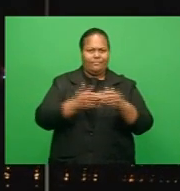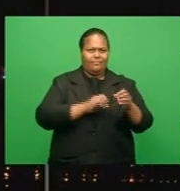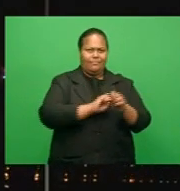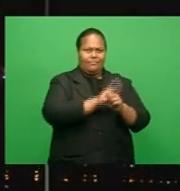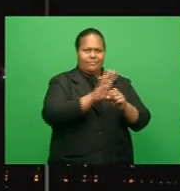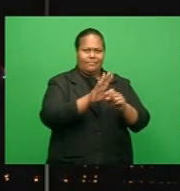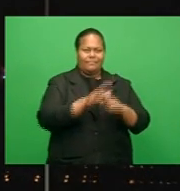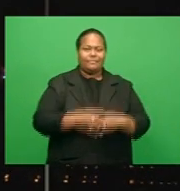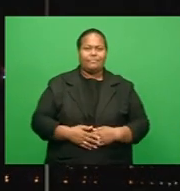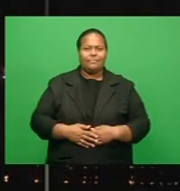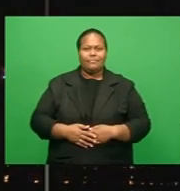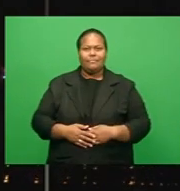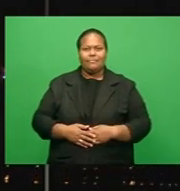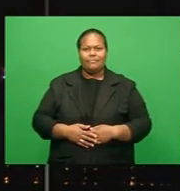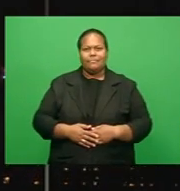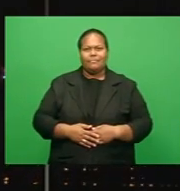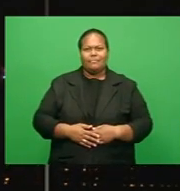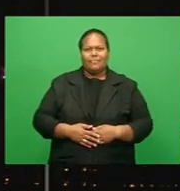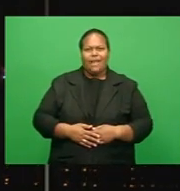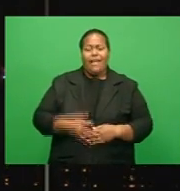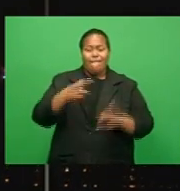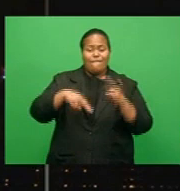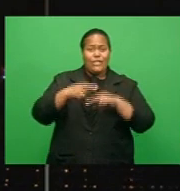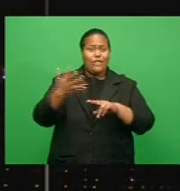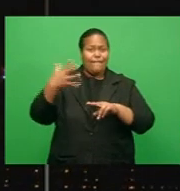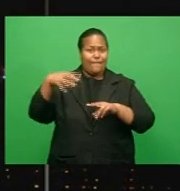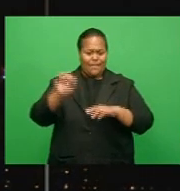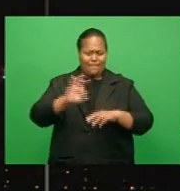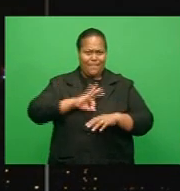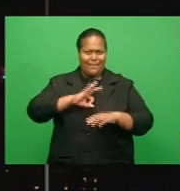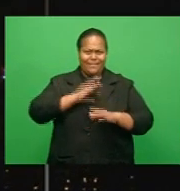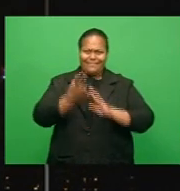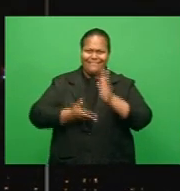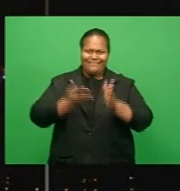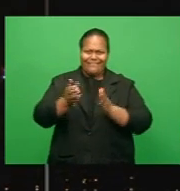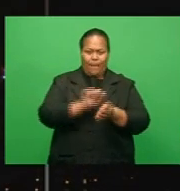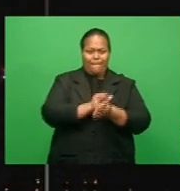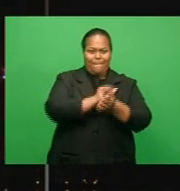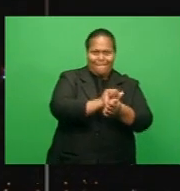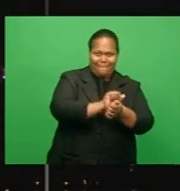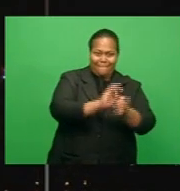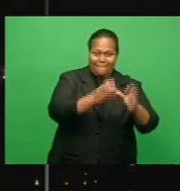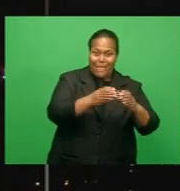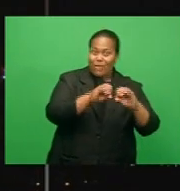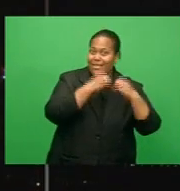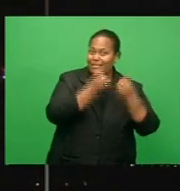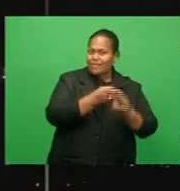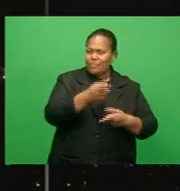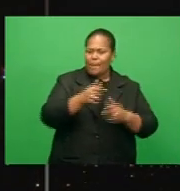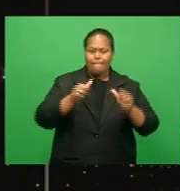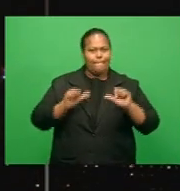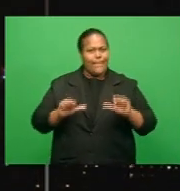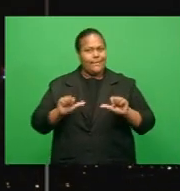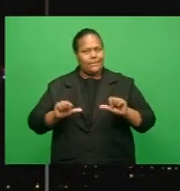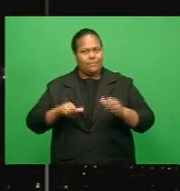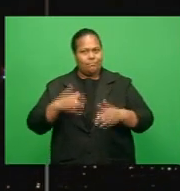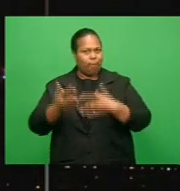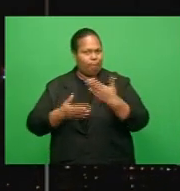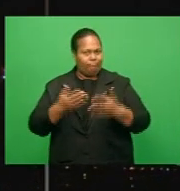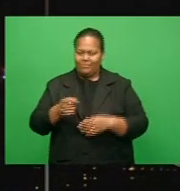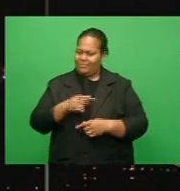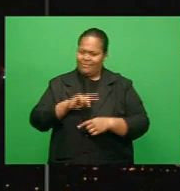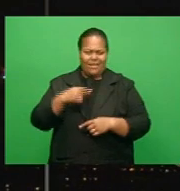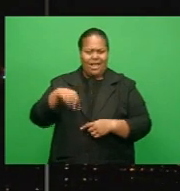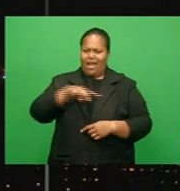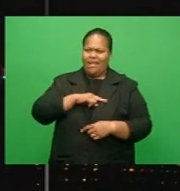COVID-19. Speaking at the Fiji 50 medal ceremony for the Corrections Service, President Yochi Kondrote said we should not dampen our Fijian